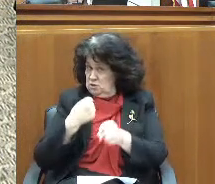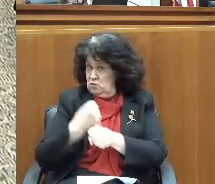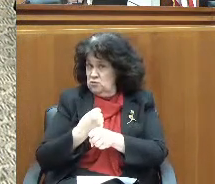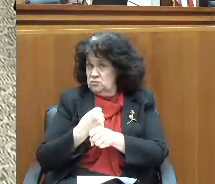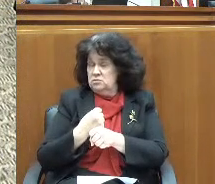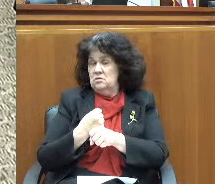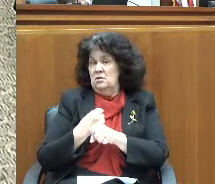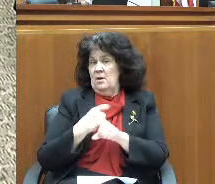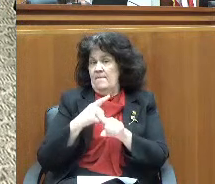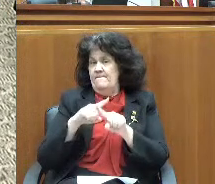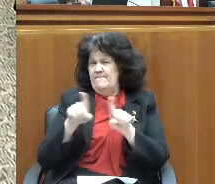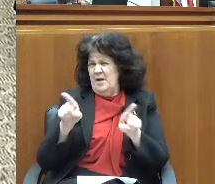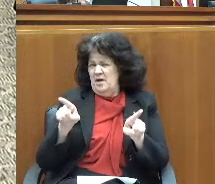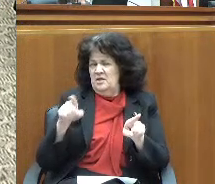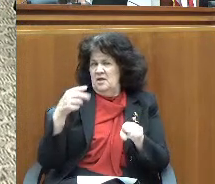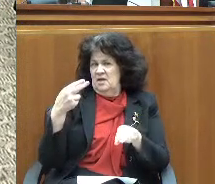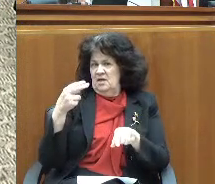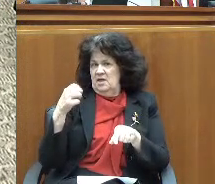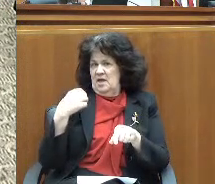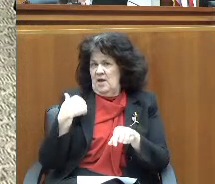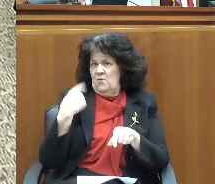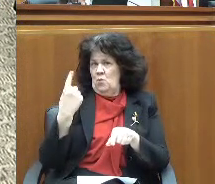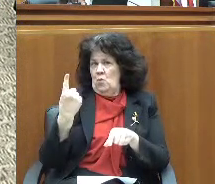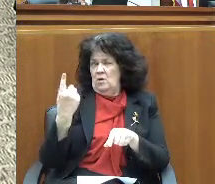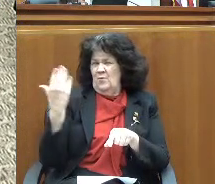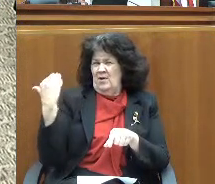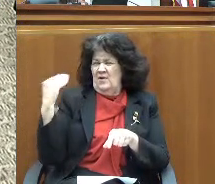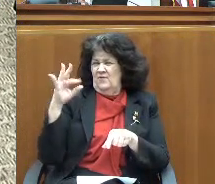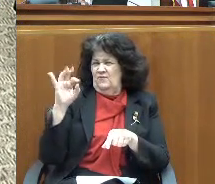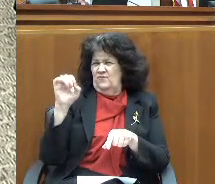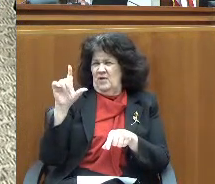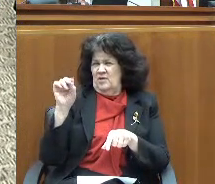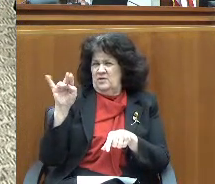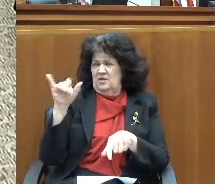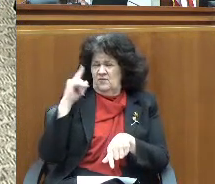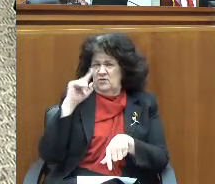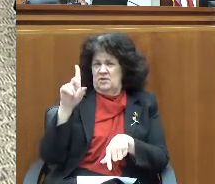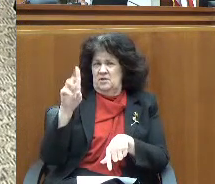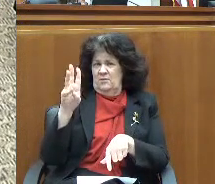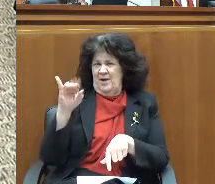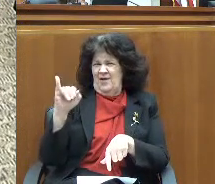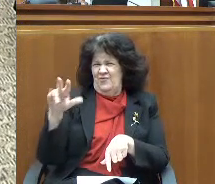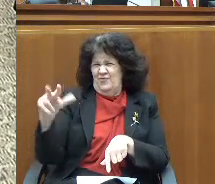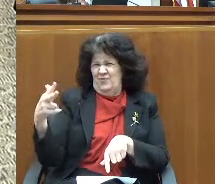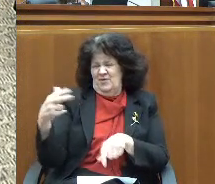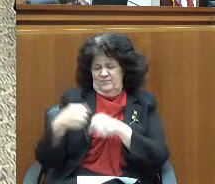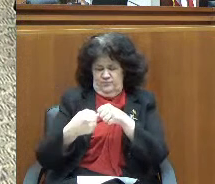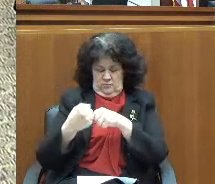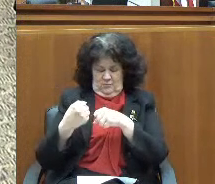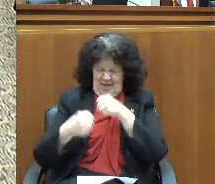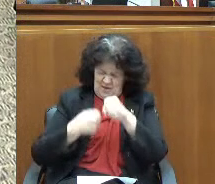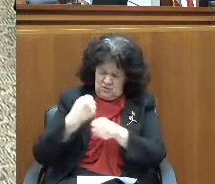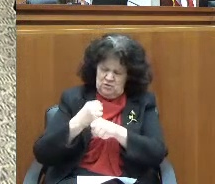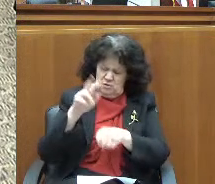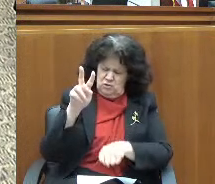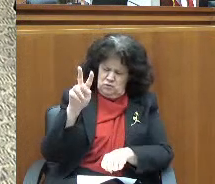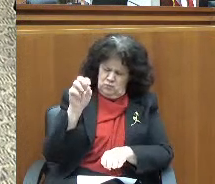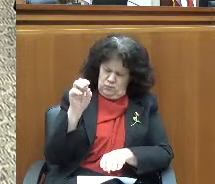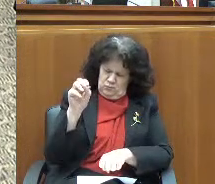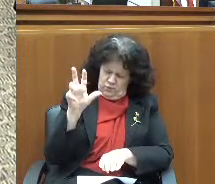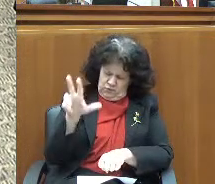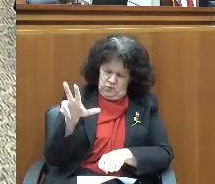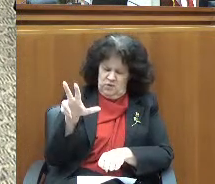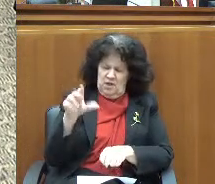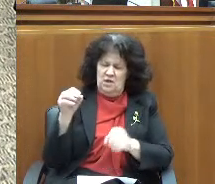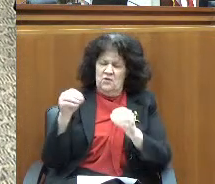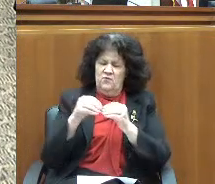But to note, he has one previous felony conviction for DWI third offense in 2003. And then